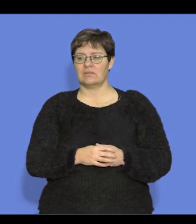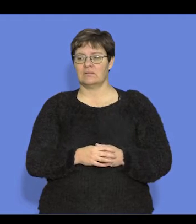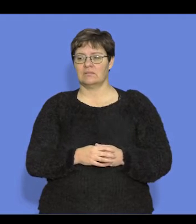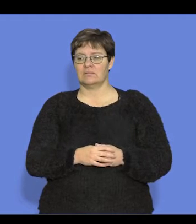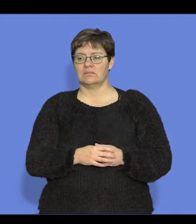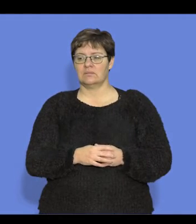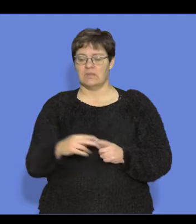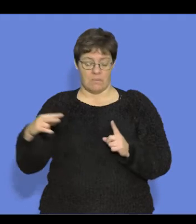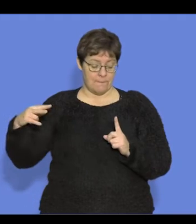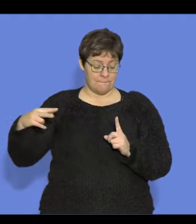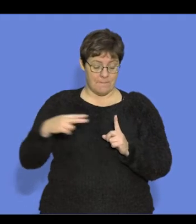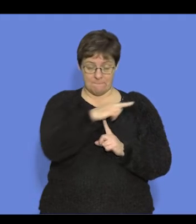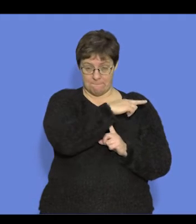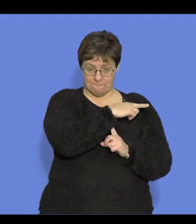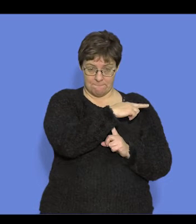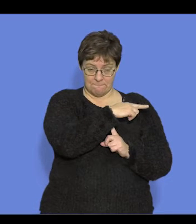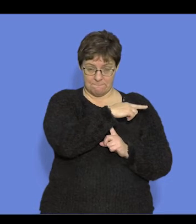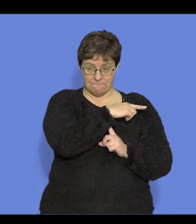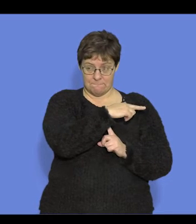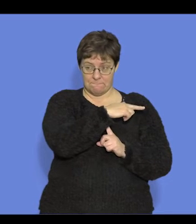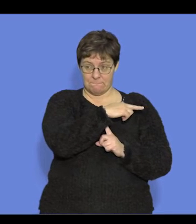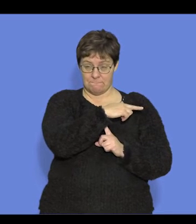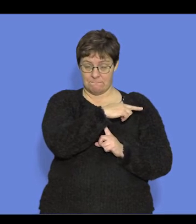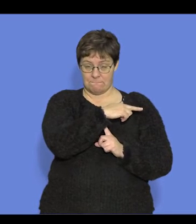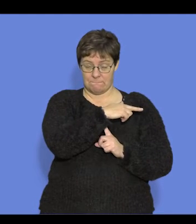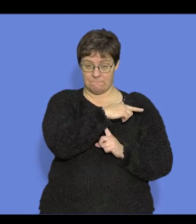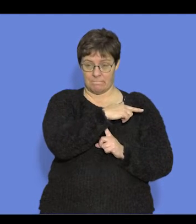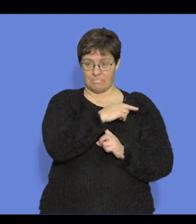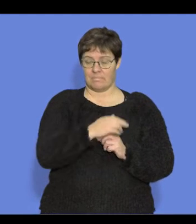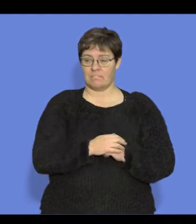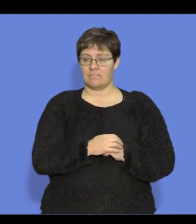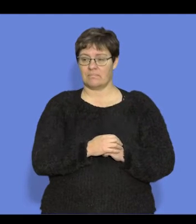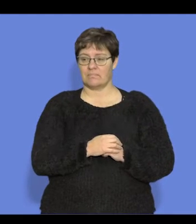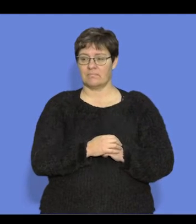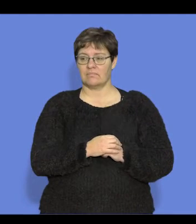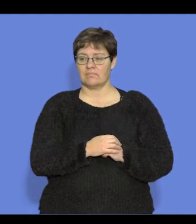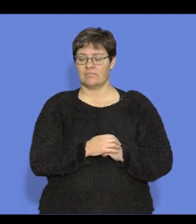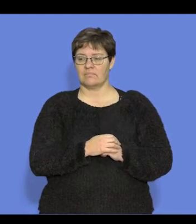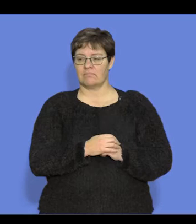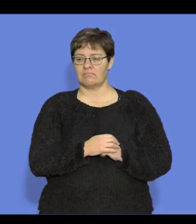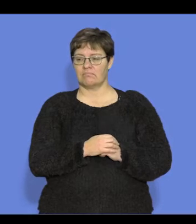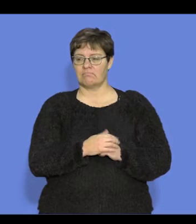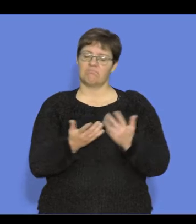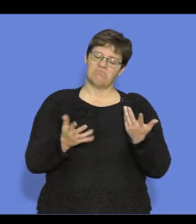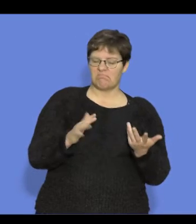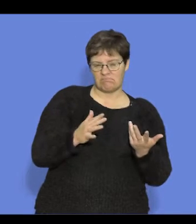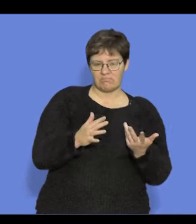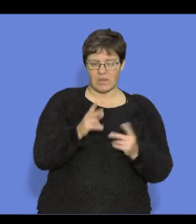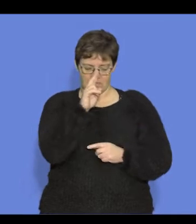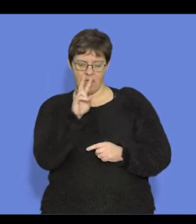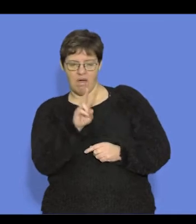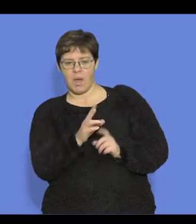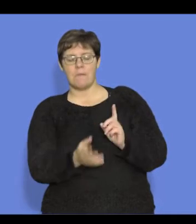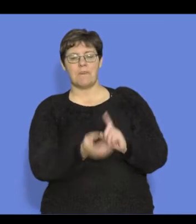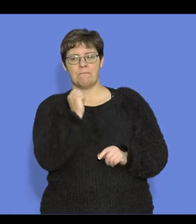celery stem and we cut it across, this is more or less what we see.